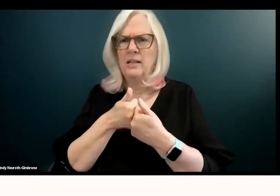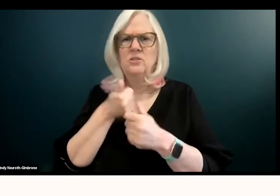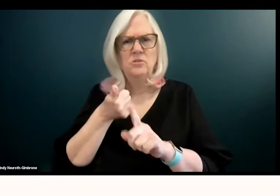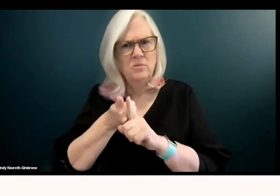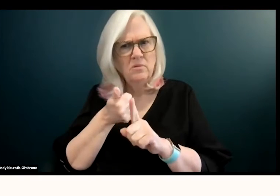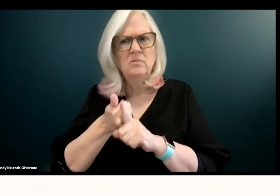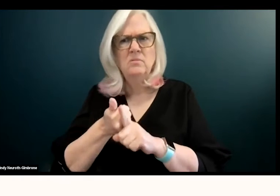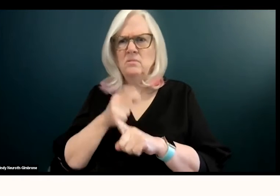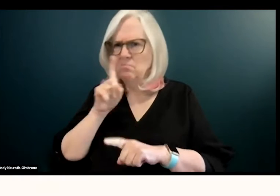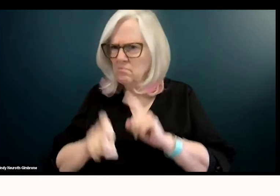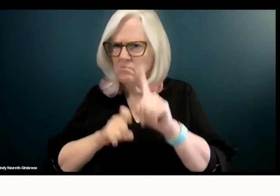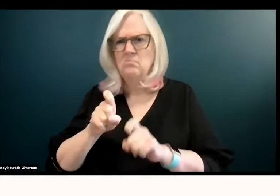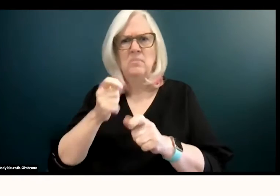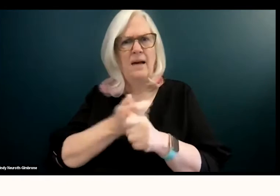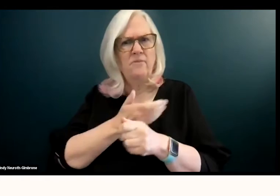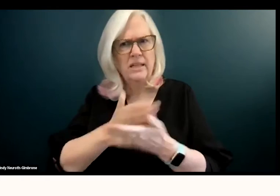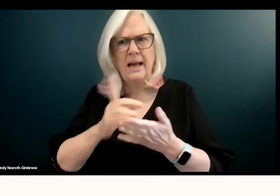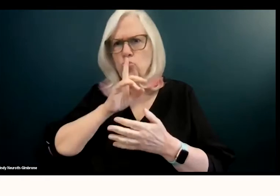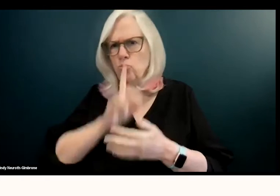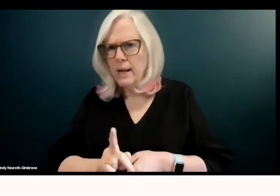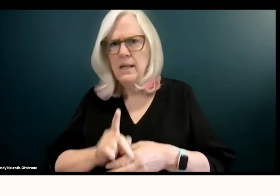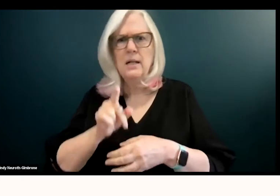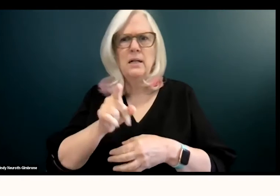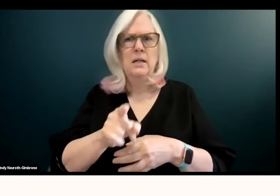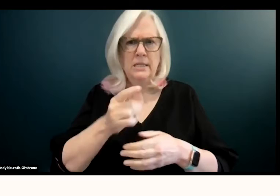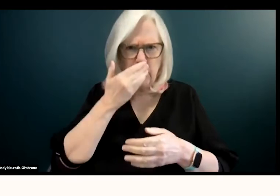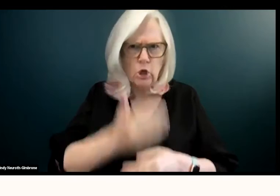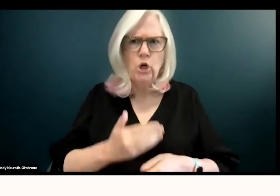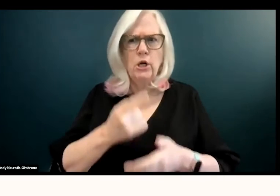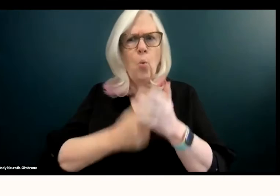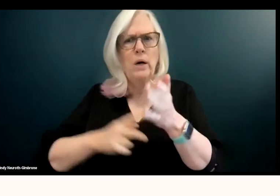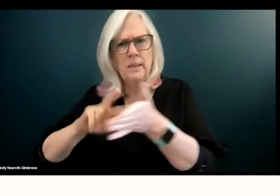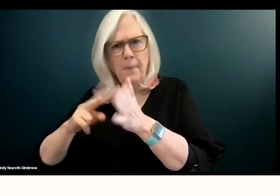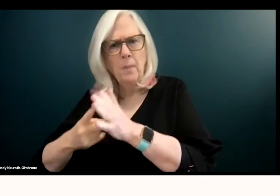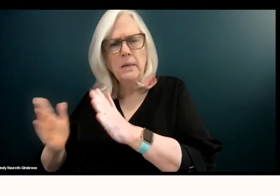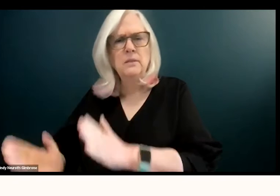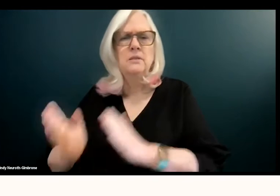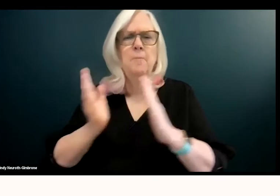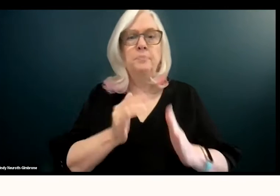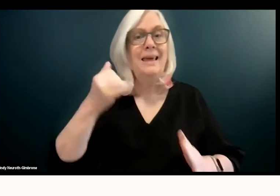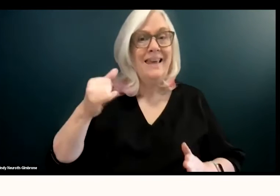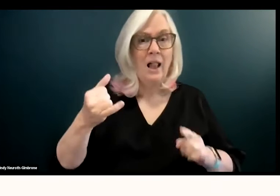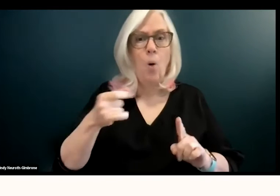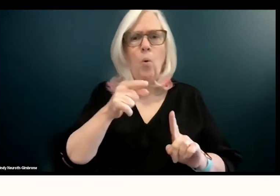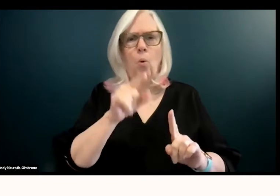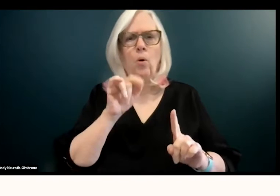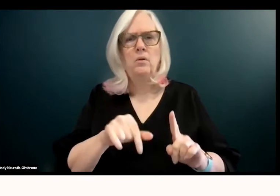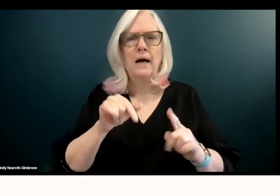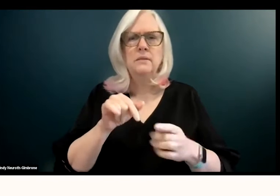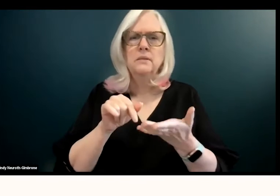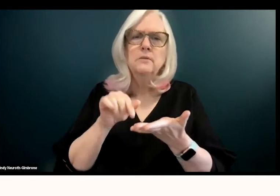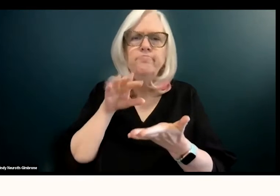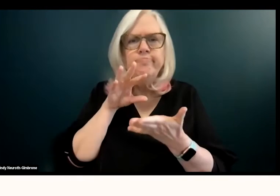you're looking at real? Is it good? What purpose does it have? Next, scholarship. And in and of itself, it